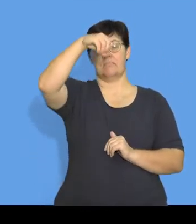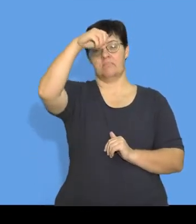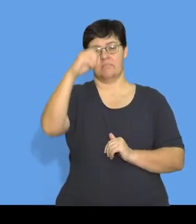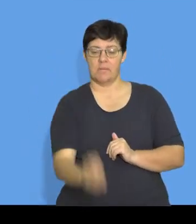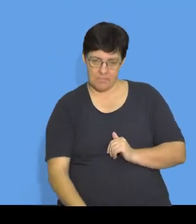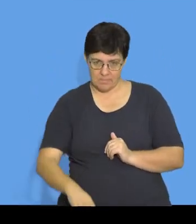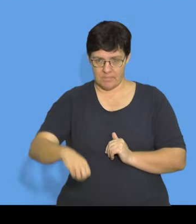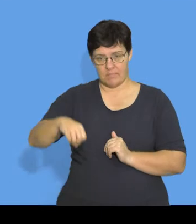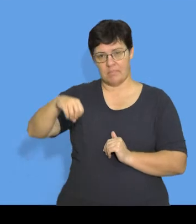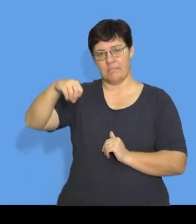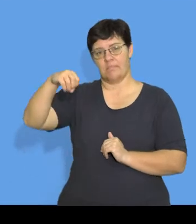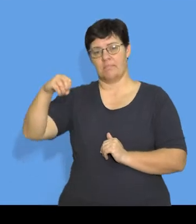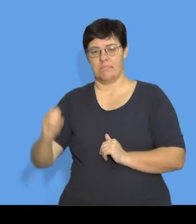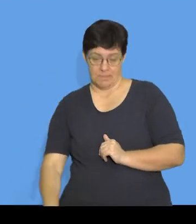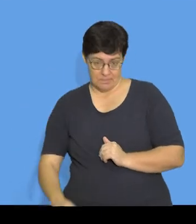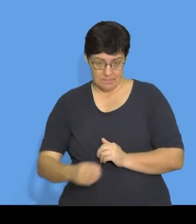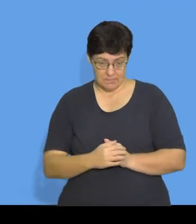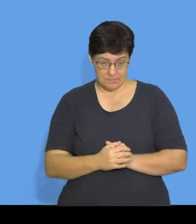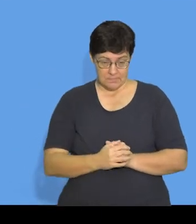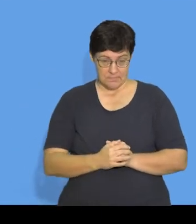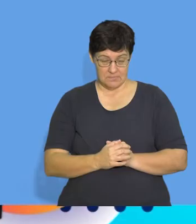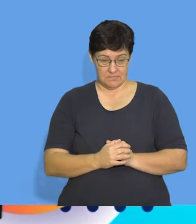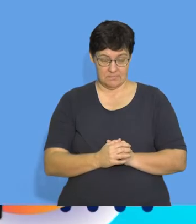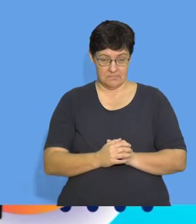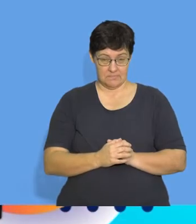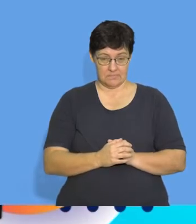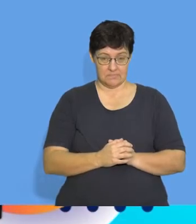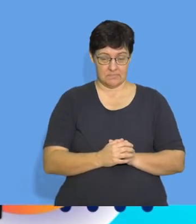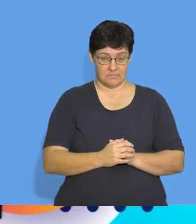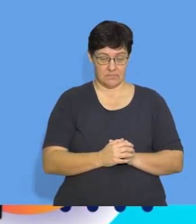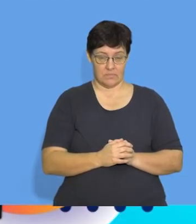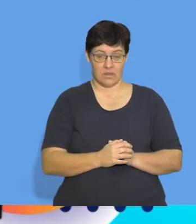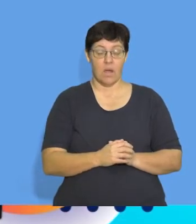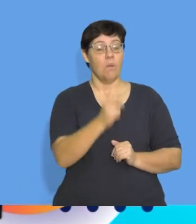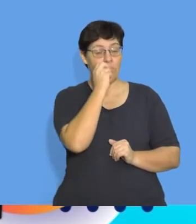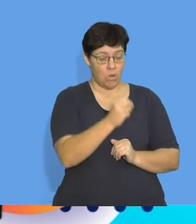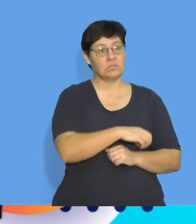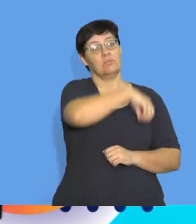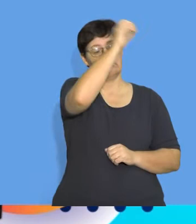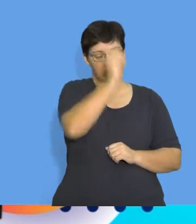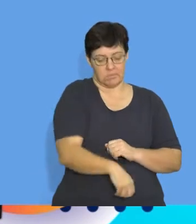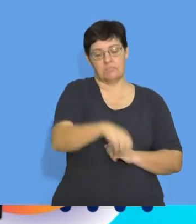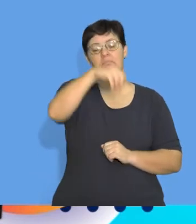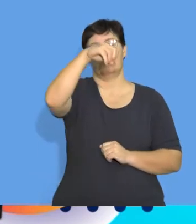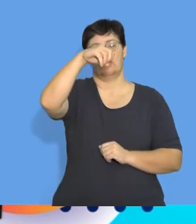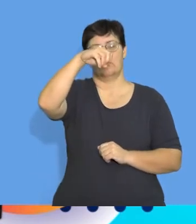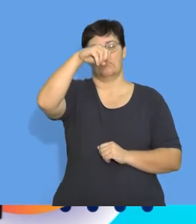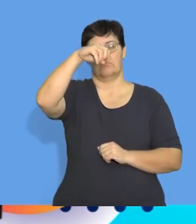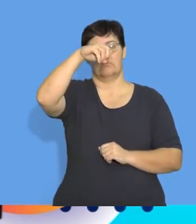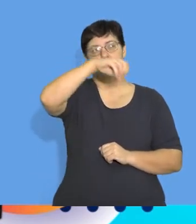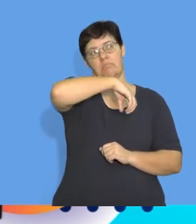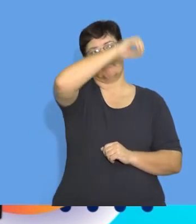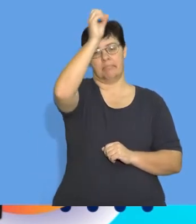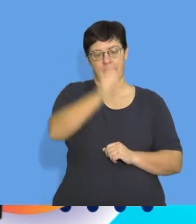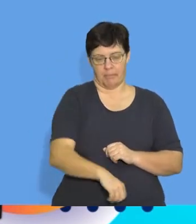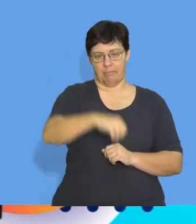time. What we need to realize, okay, balls bounce a lot. A ball doesn't just bounce once